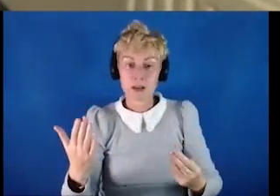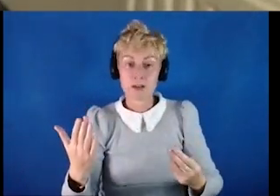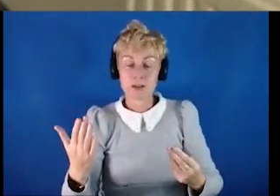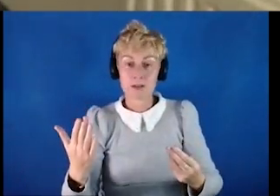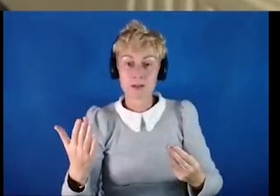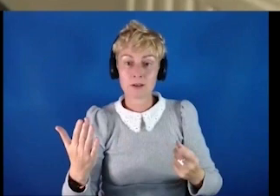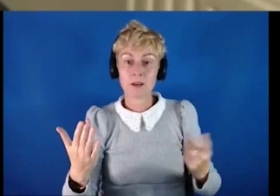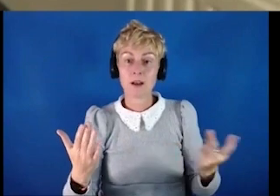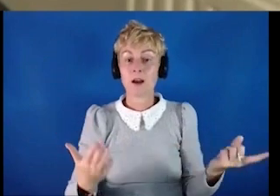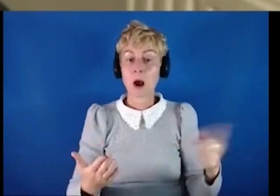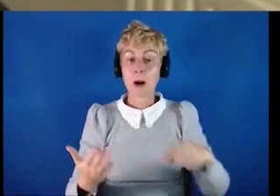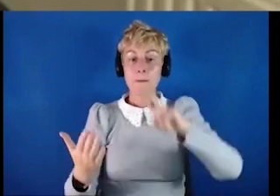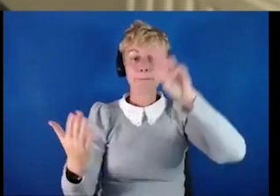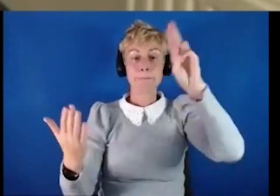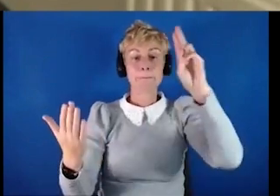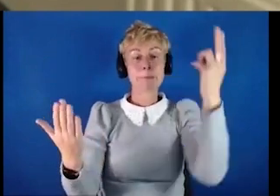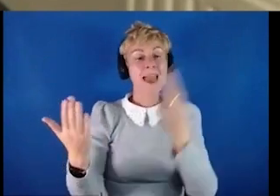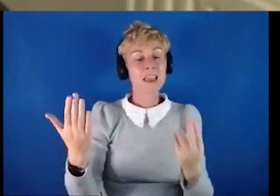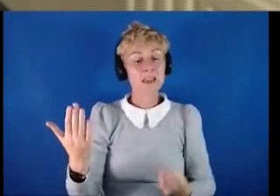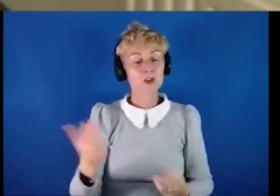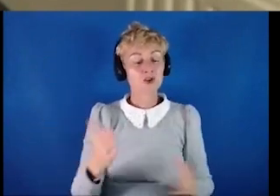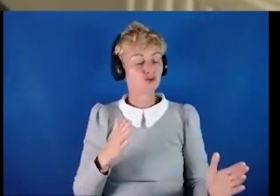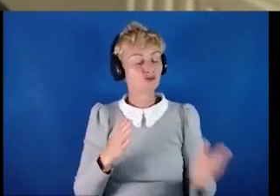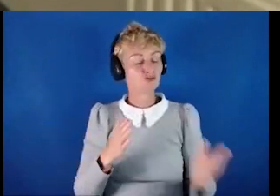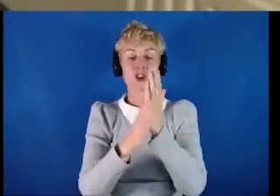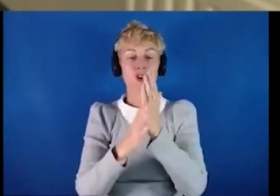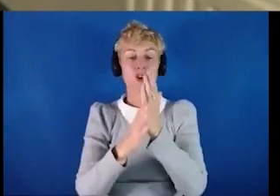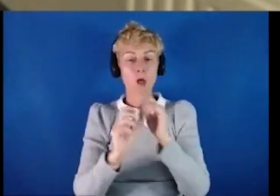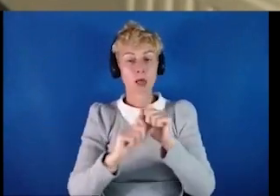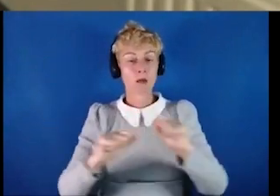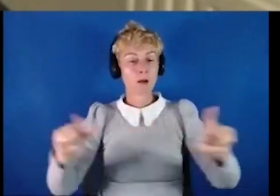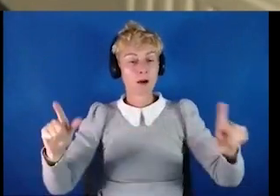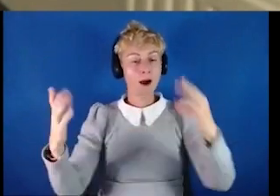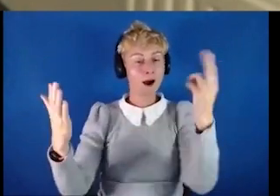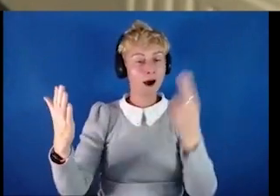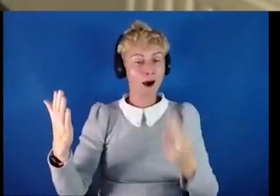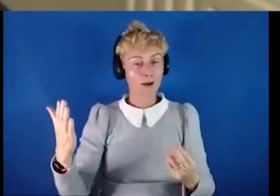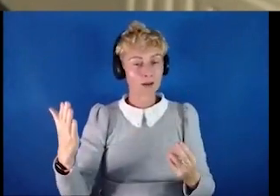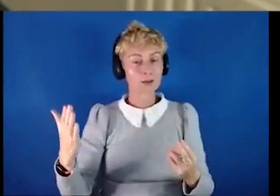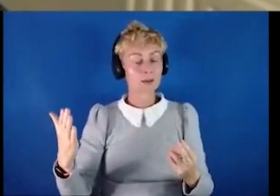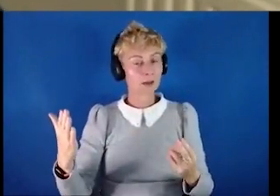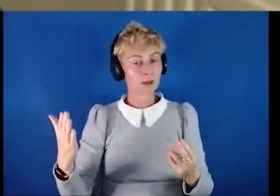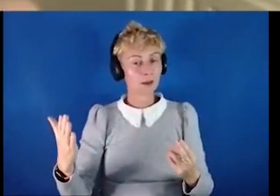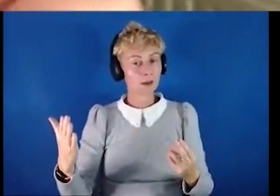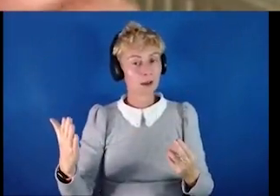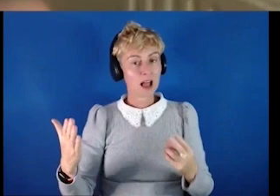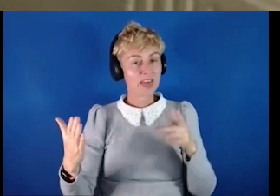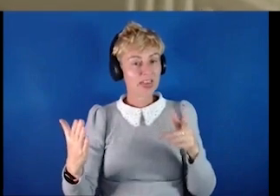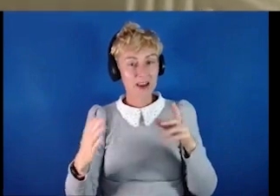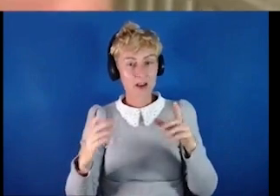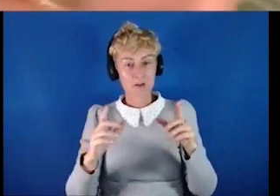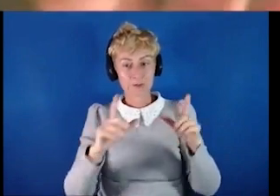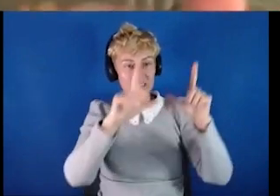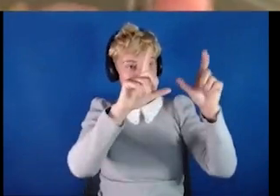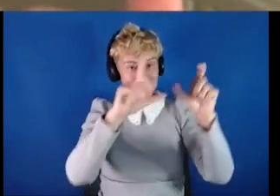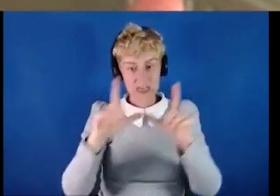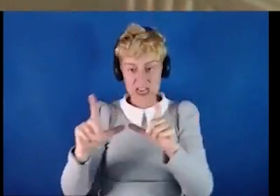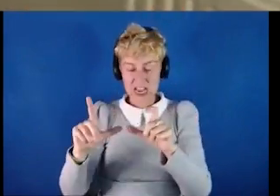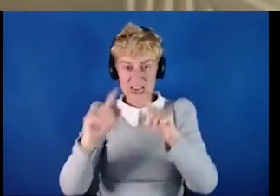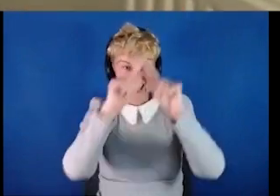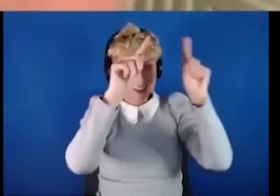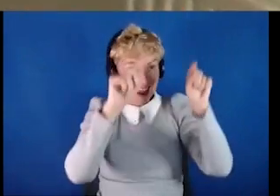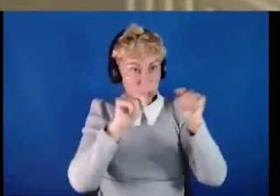a really big original artwork, and then we could take little sections of that, little